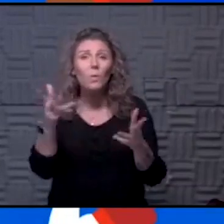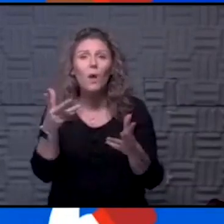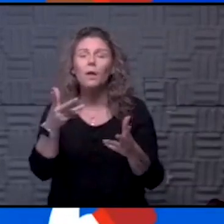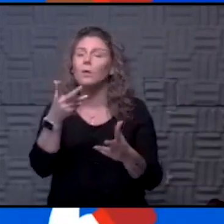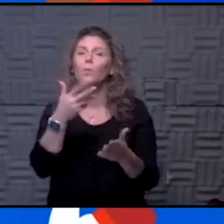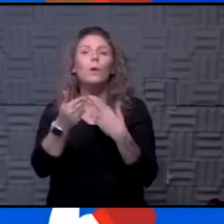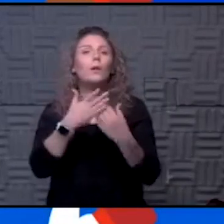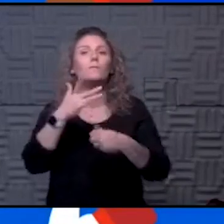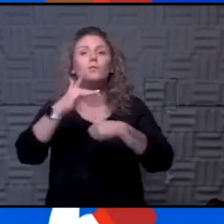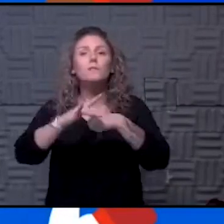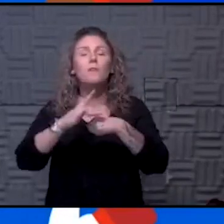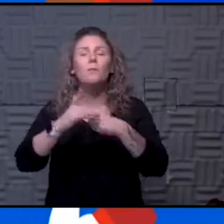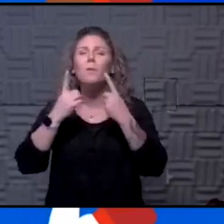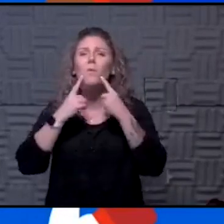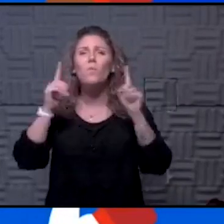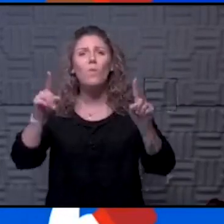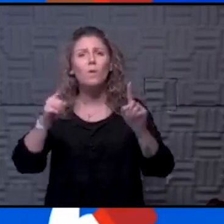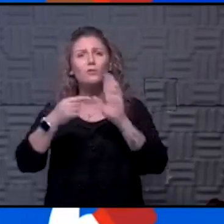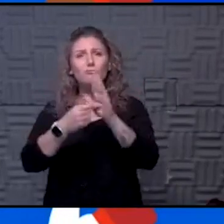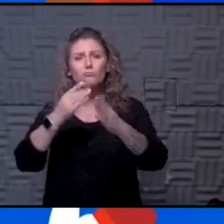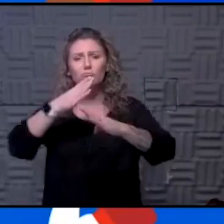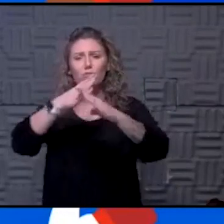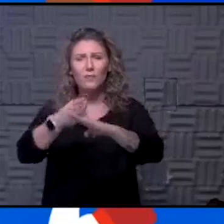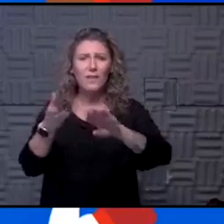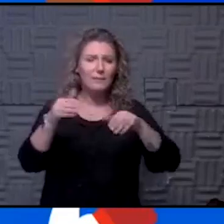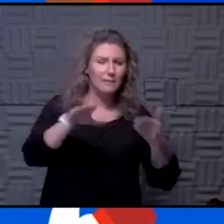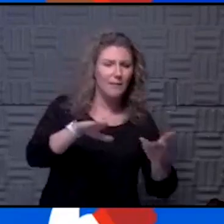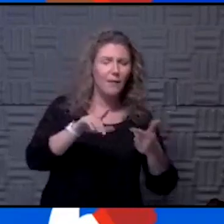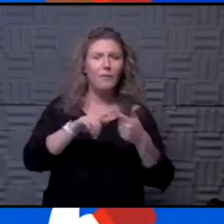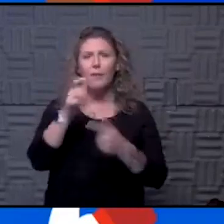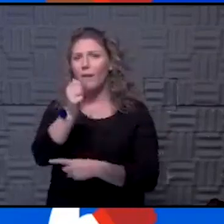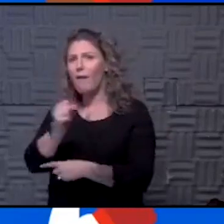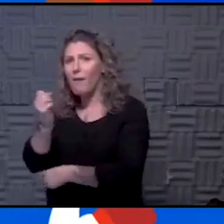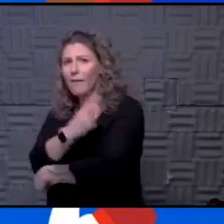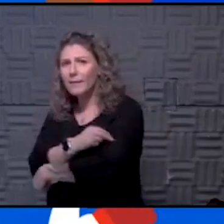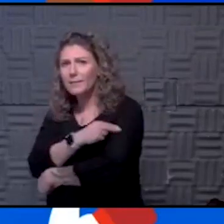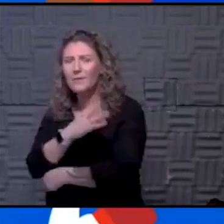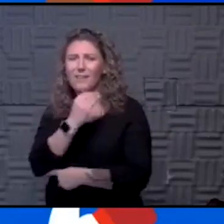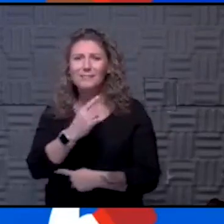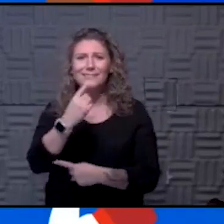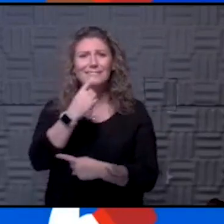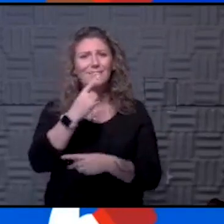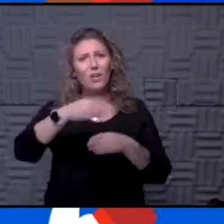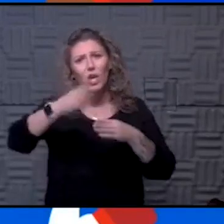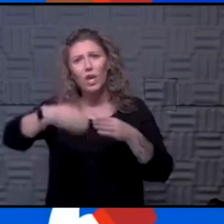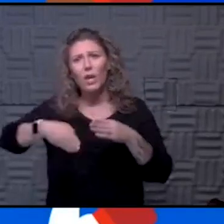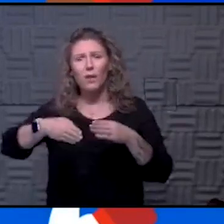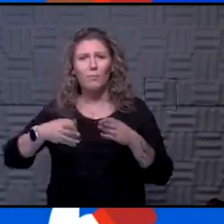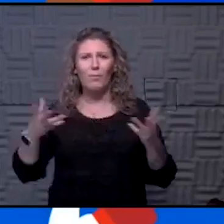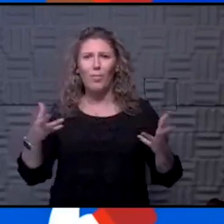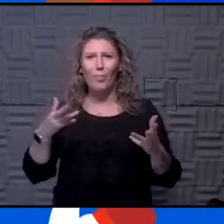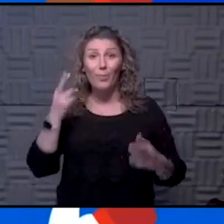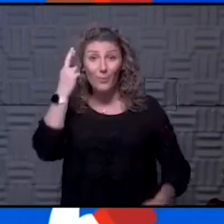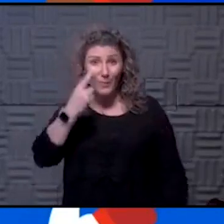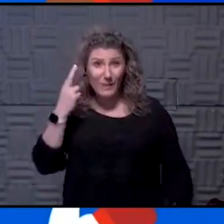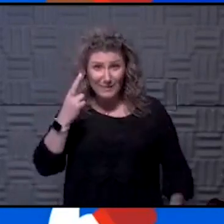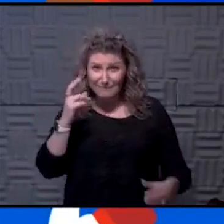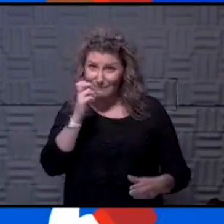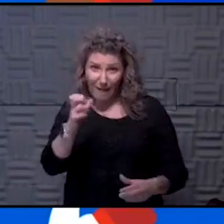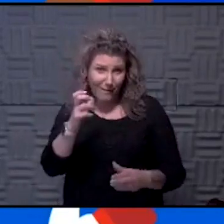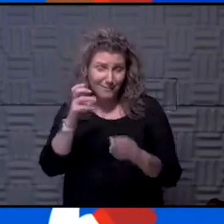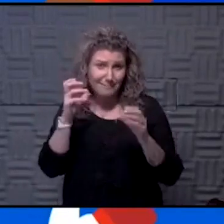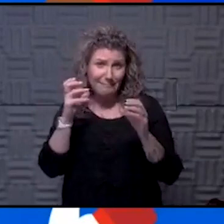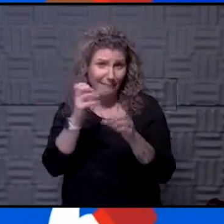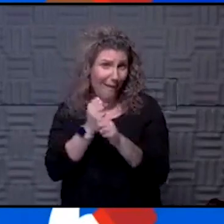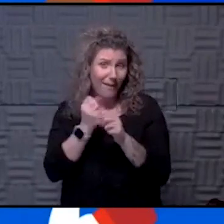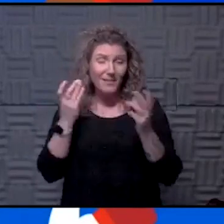work. They've been shown to prevent death, hospitalization, and severe outcomes. There's no reason not to get it. Again, we're very happy to answer